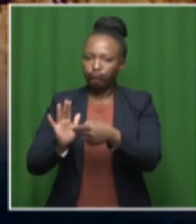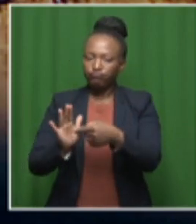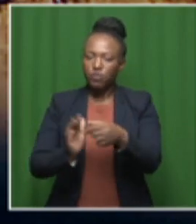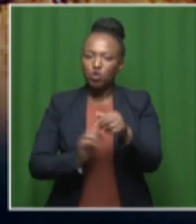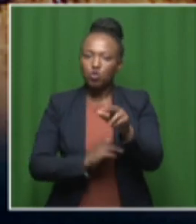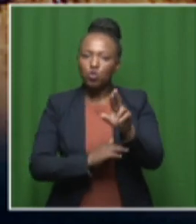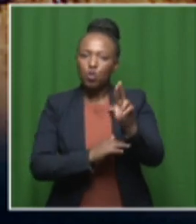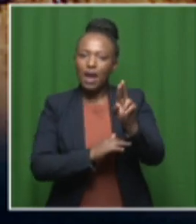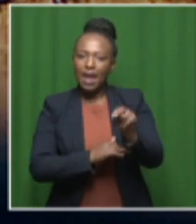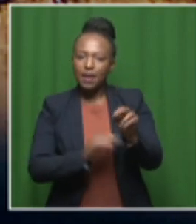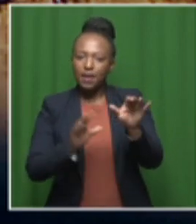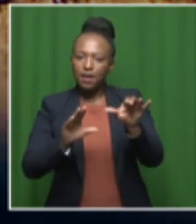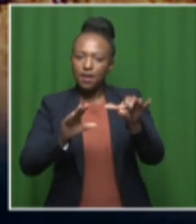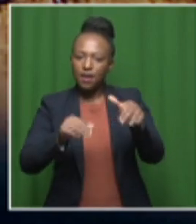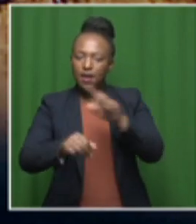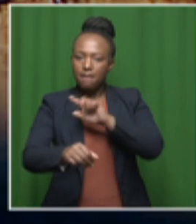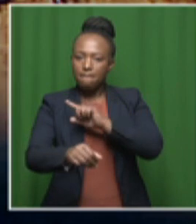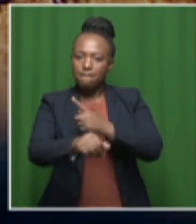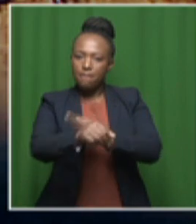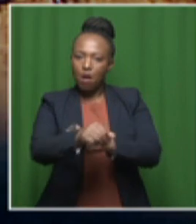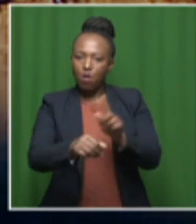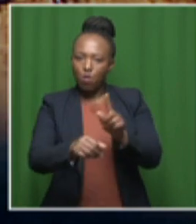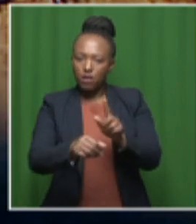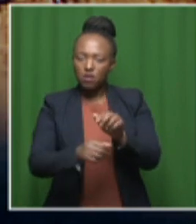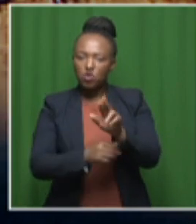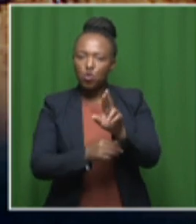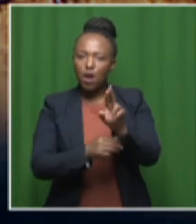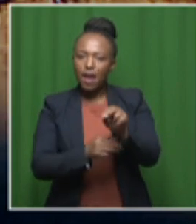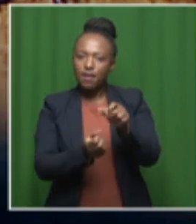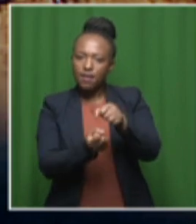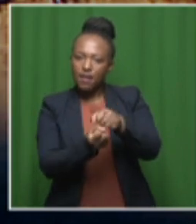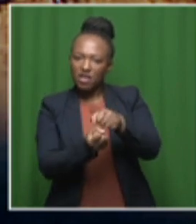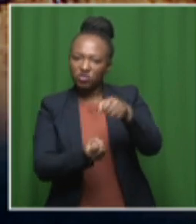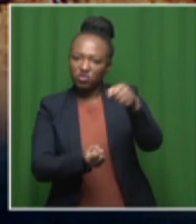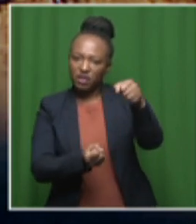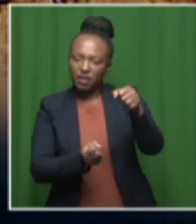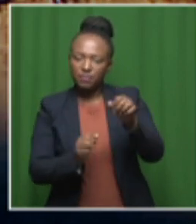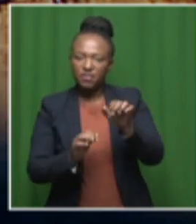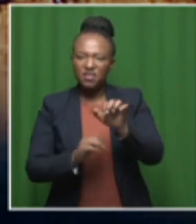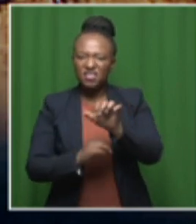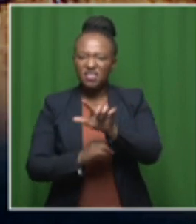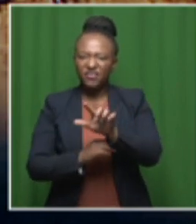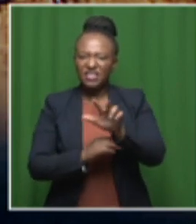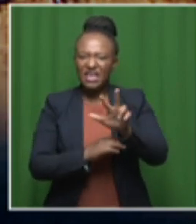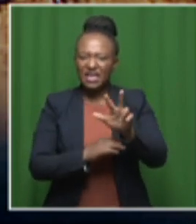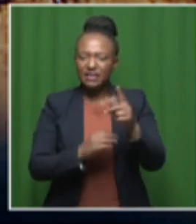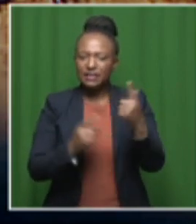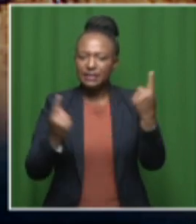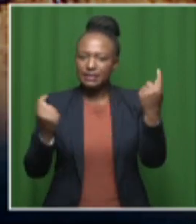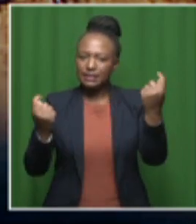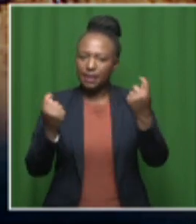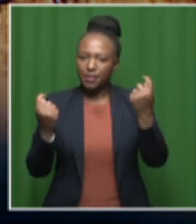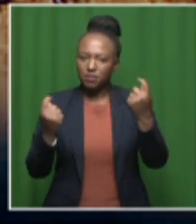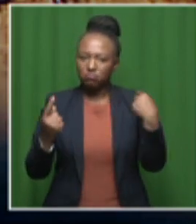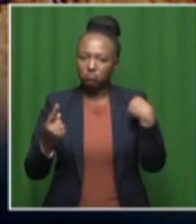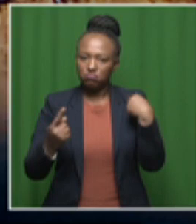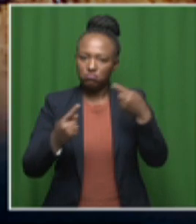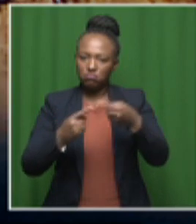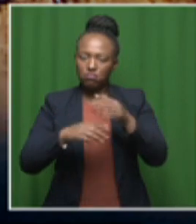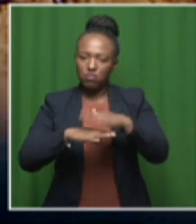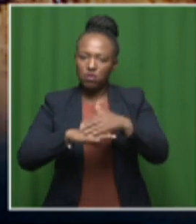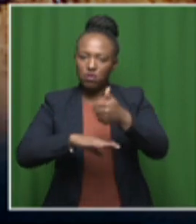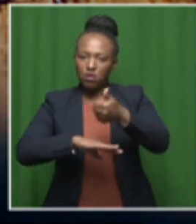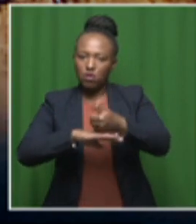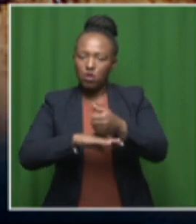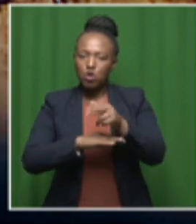stated in the UN Charter. This as the UN marks its 78th anniversary today after it was established by the signing of the UN